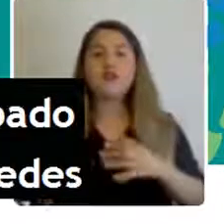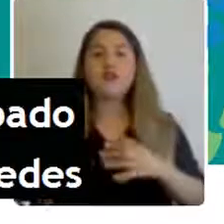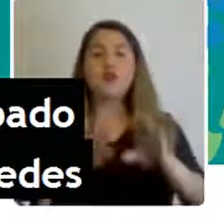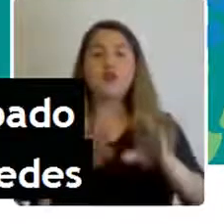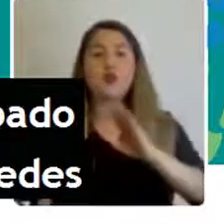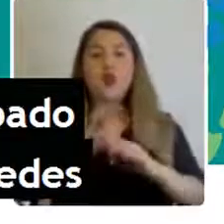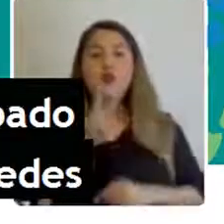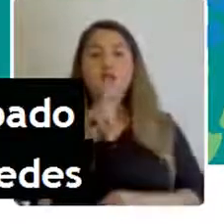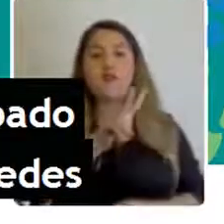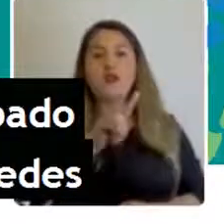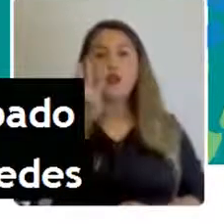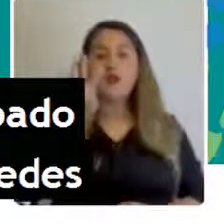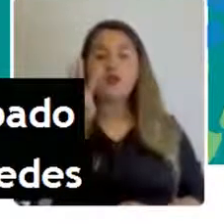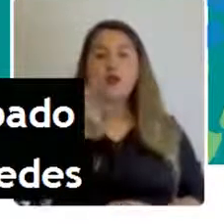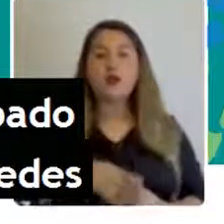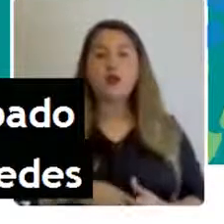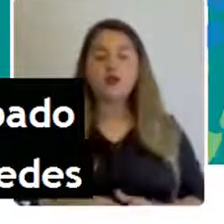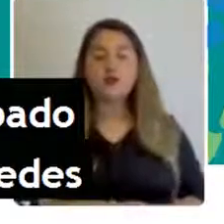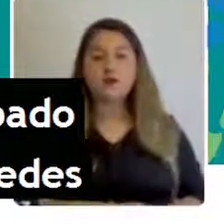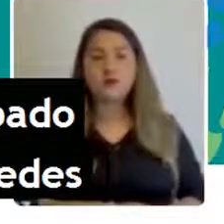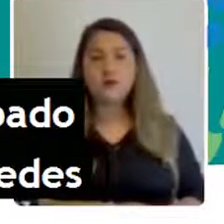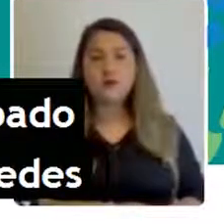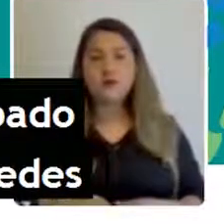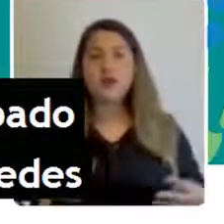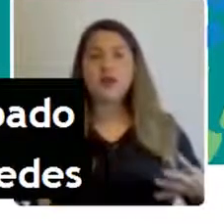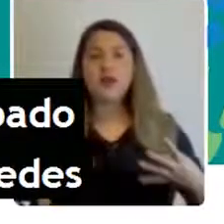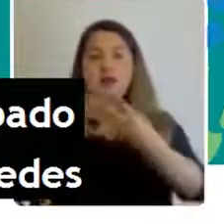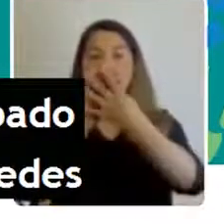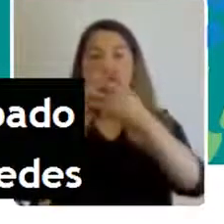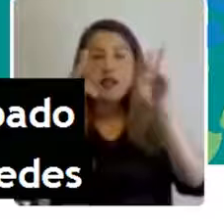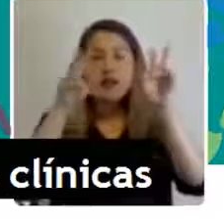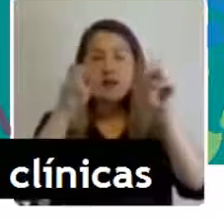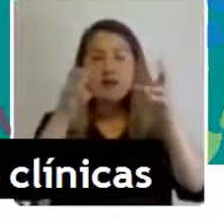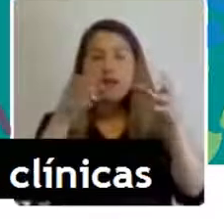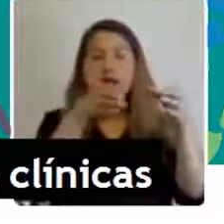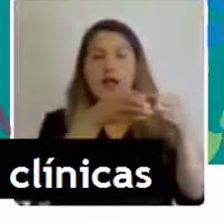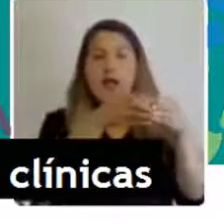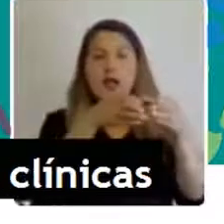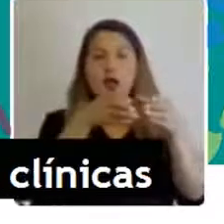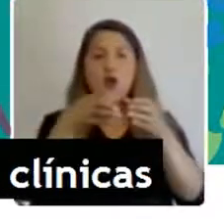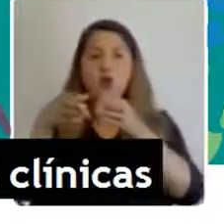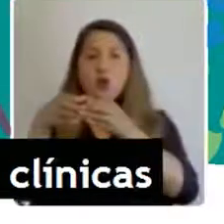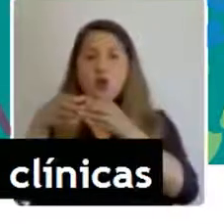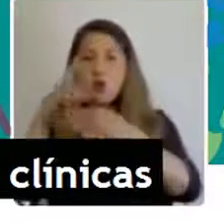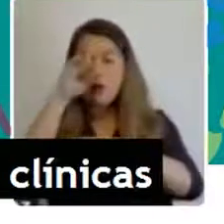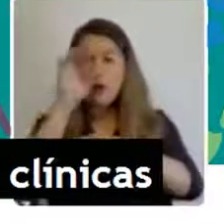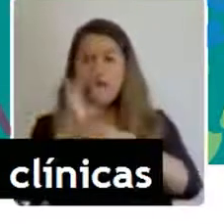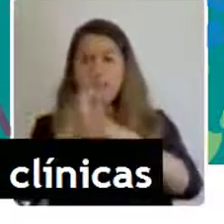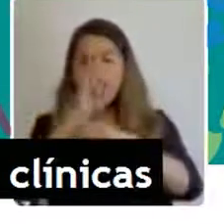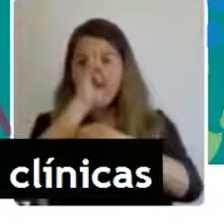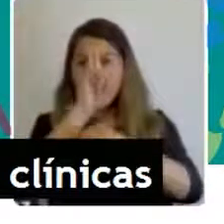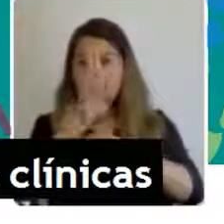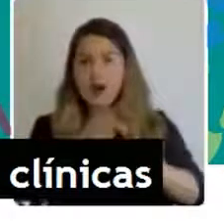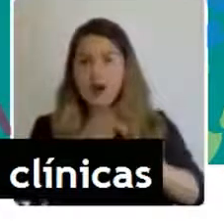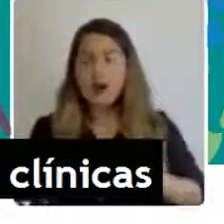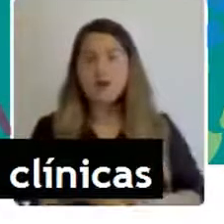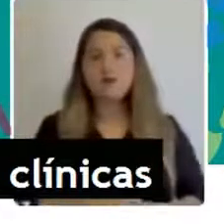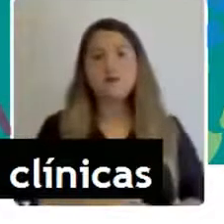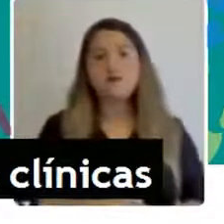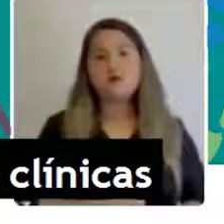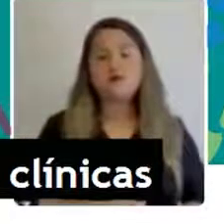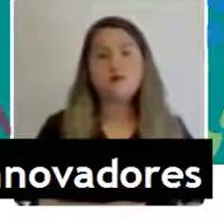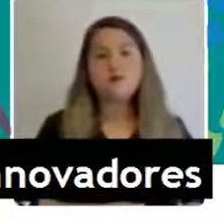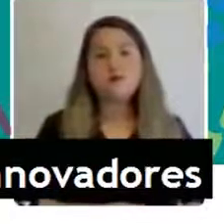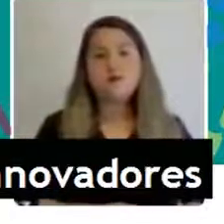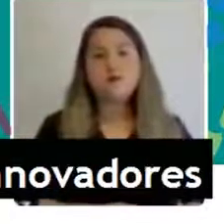all grouped all rare diseases, and these networks are supposed to elaborate and release clinical